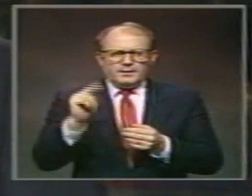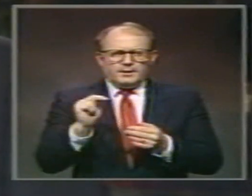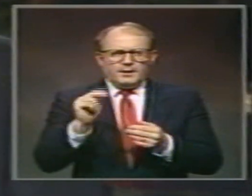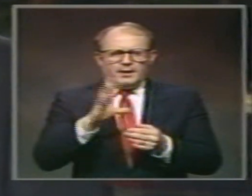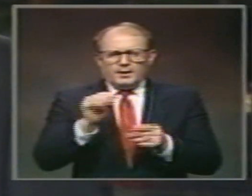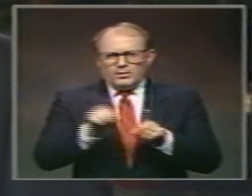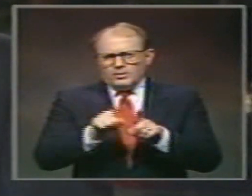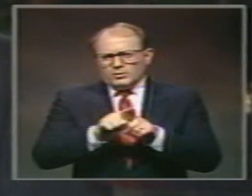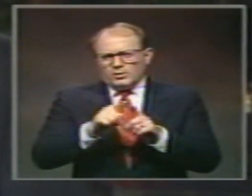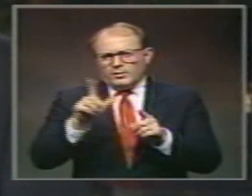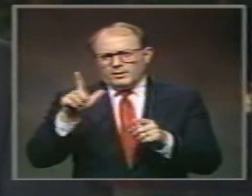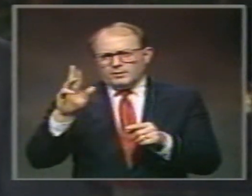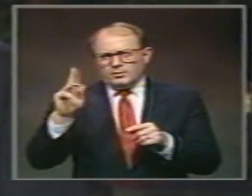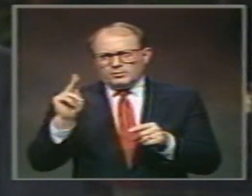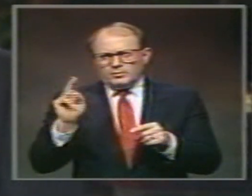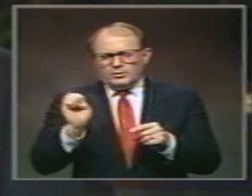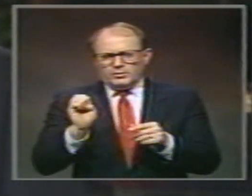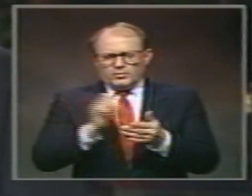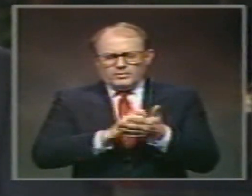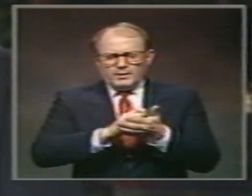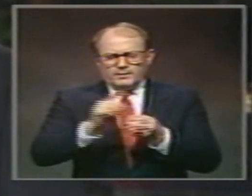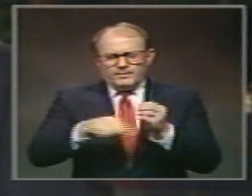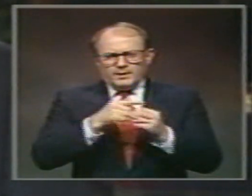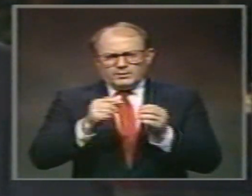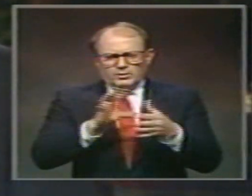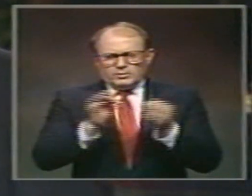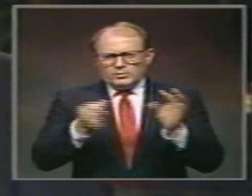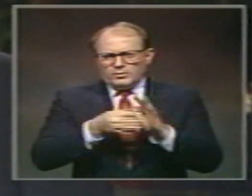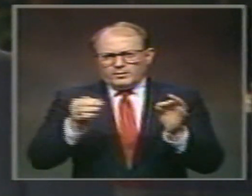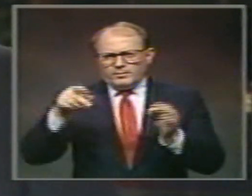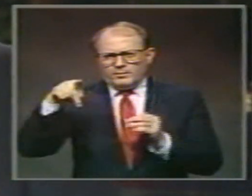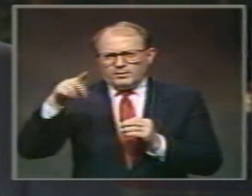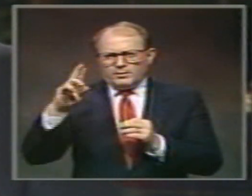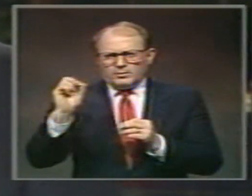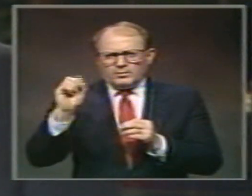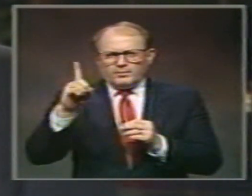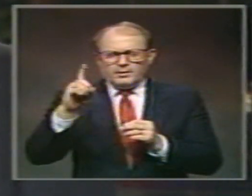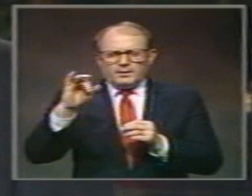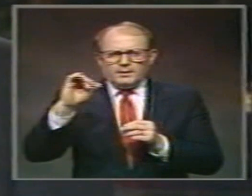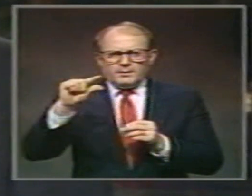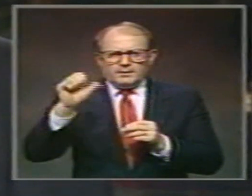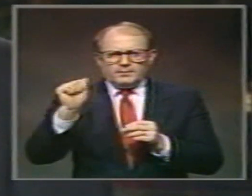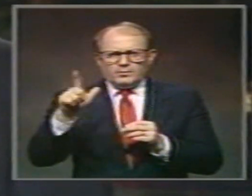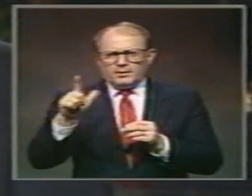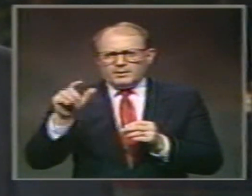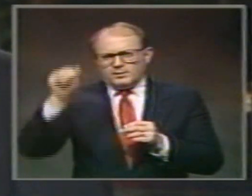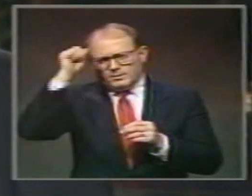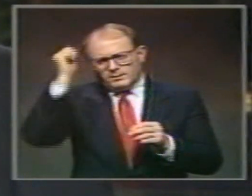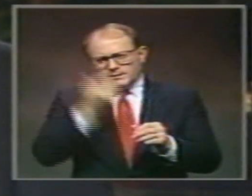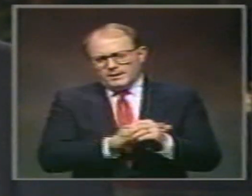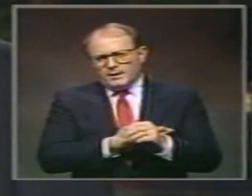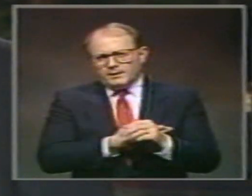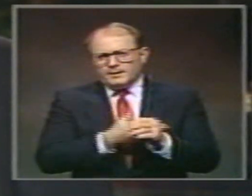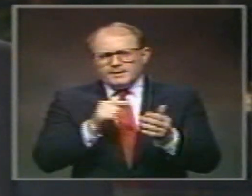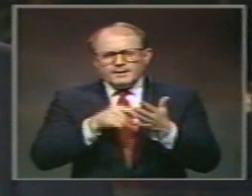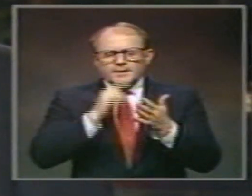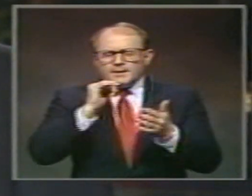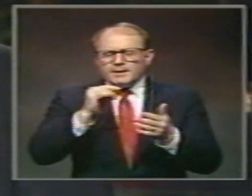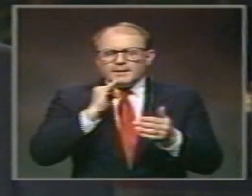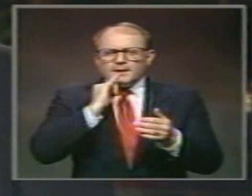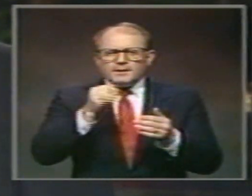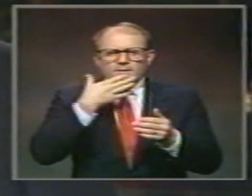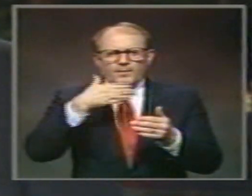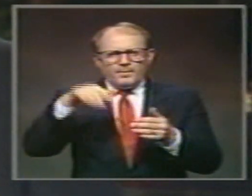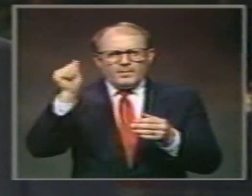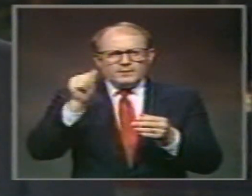today, often called the story of the prodigal son. It's one of the best known and best loved stories Jesus told because